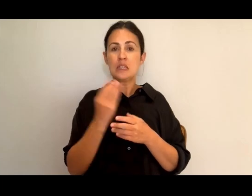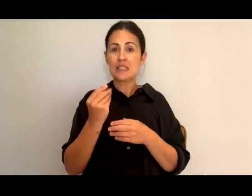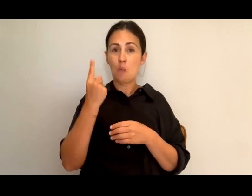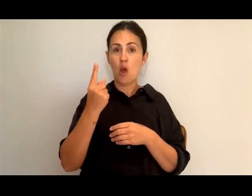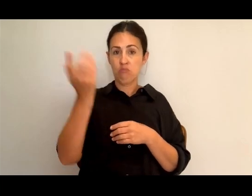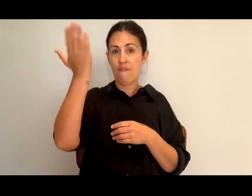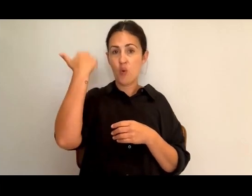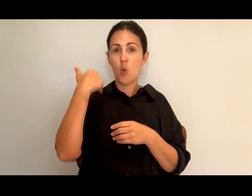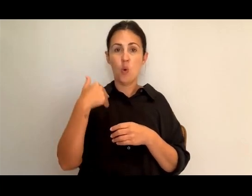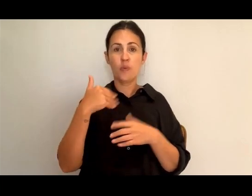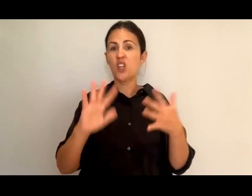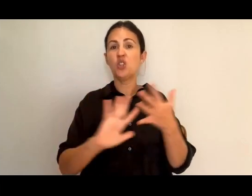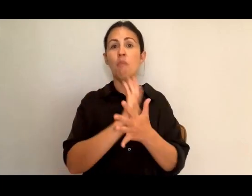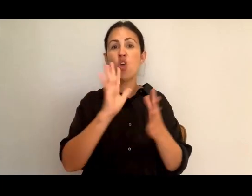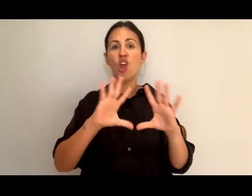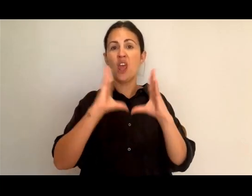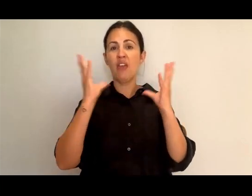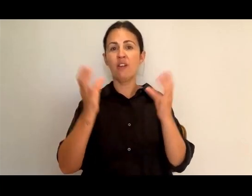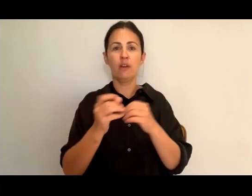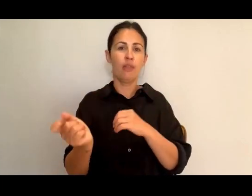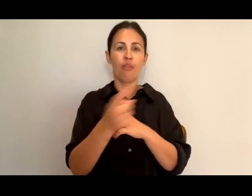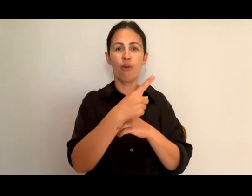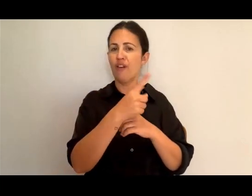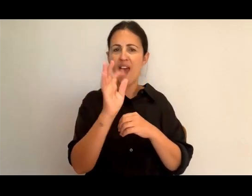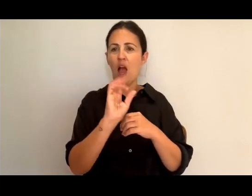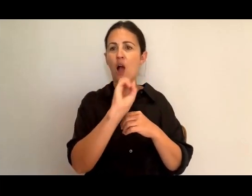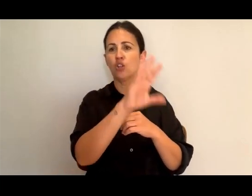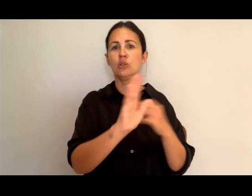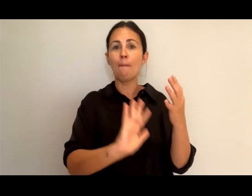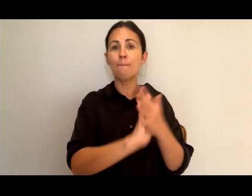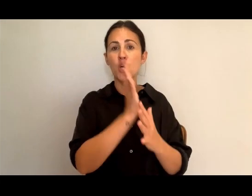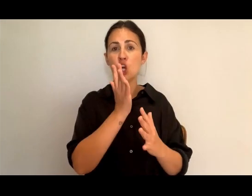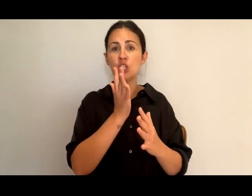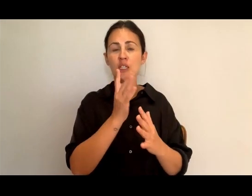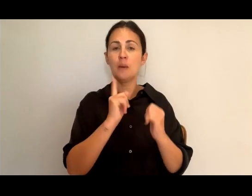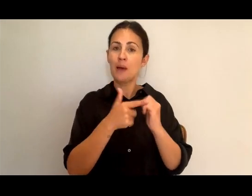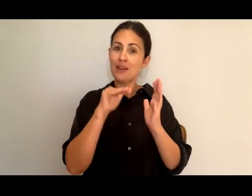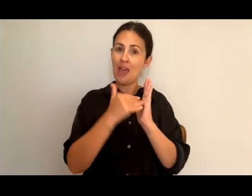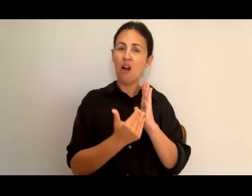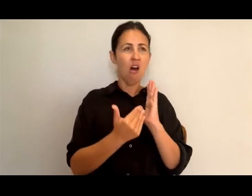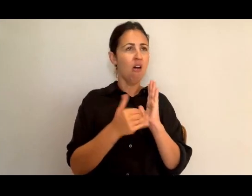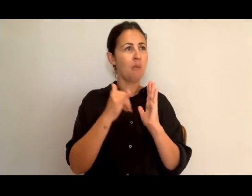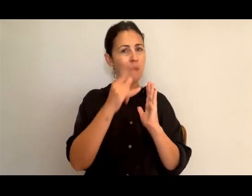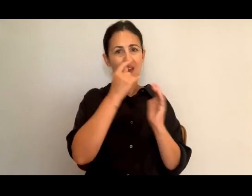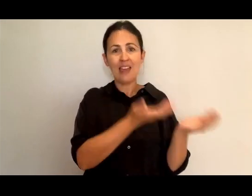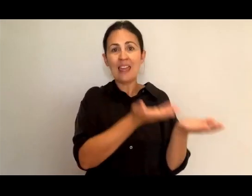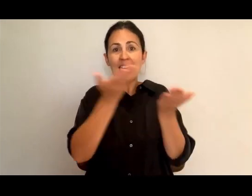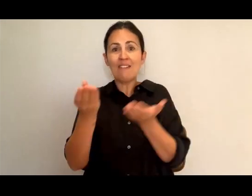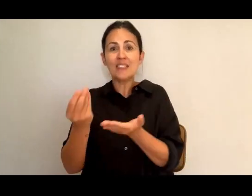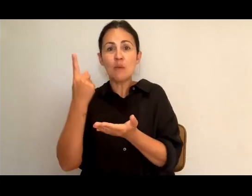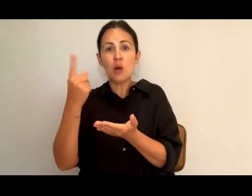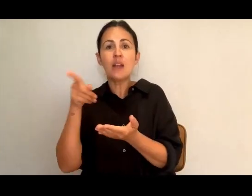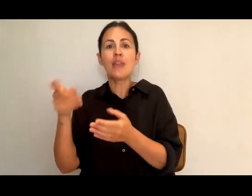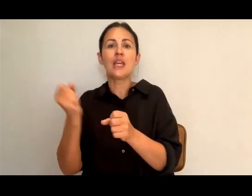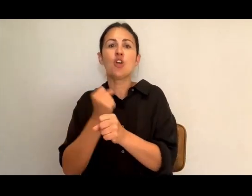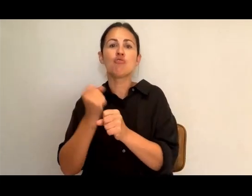younger generation and thinking about those issues in a Waste to Art space, they may realise there are other ways that they could approach things, but they're not being spoken